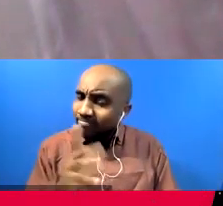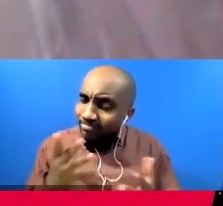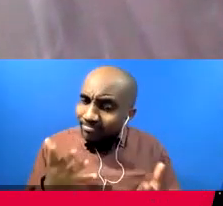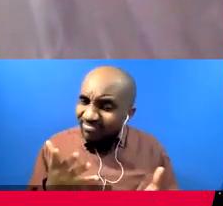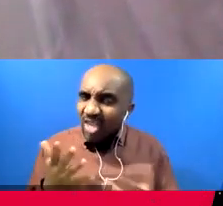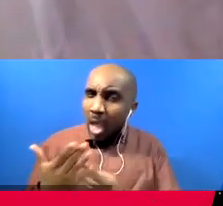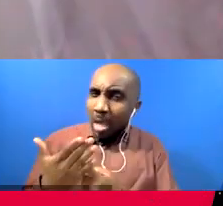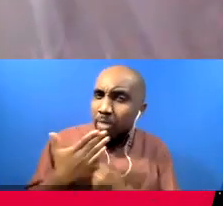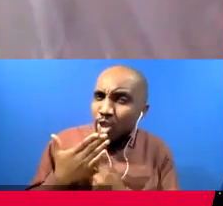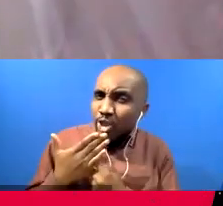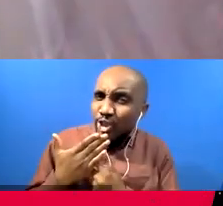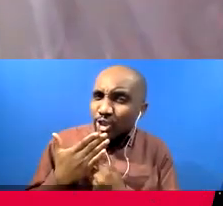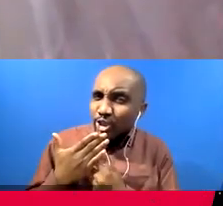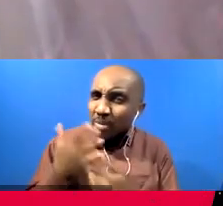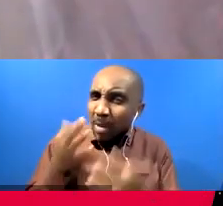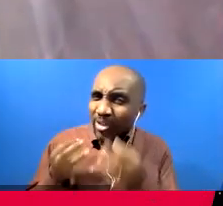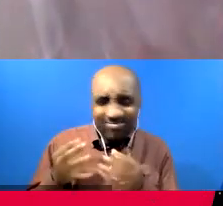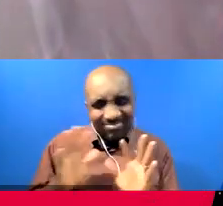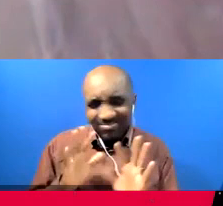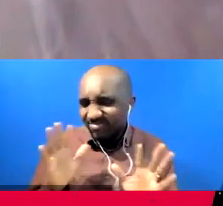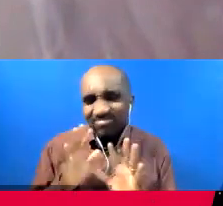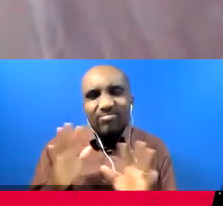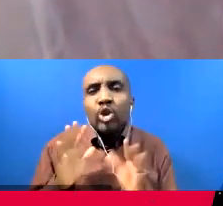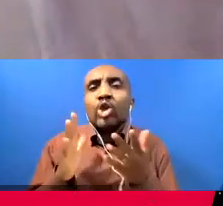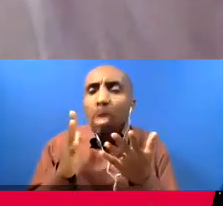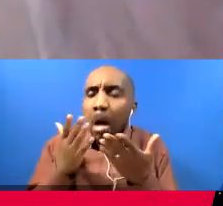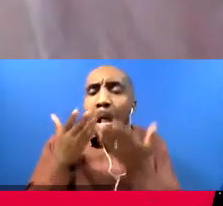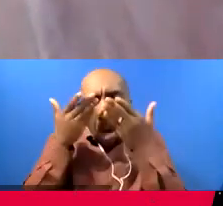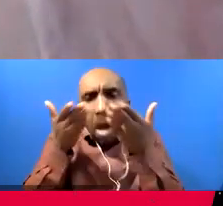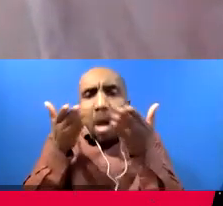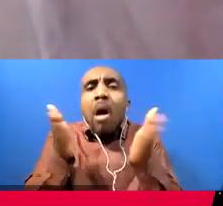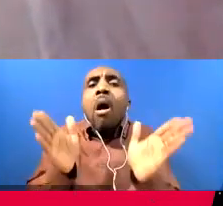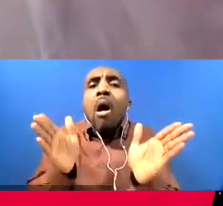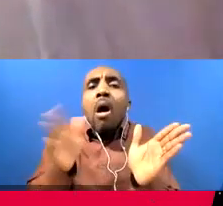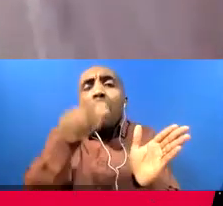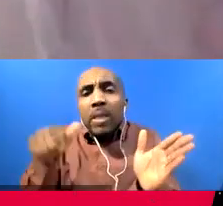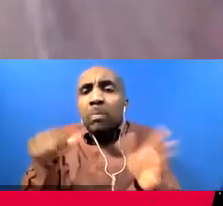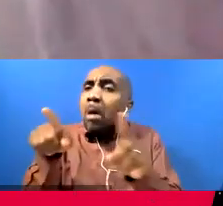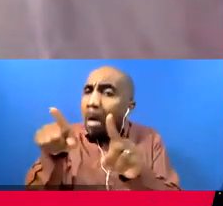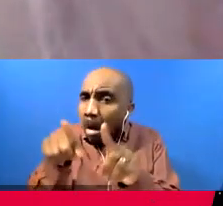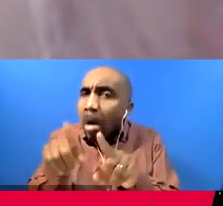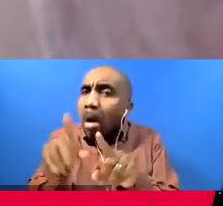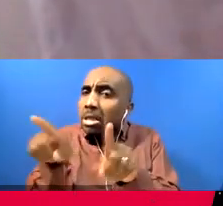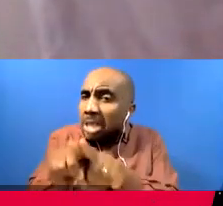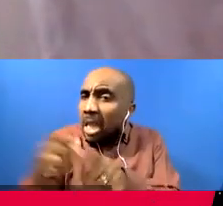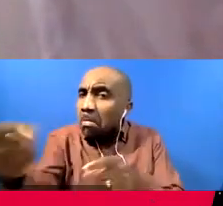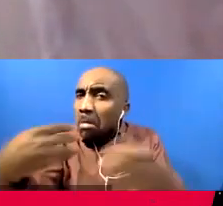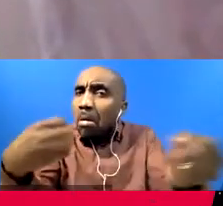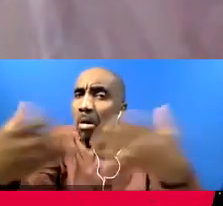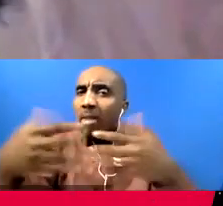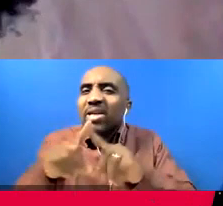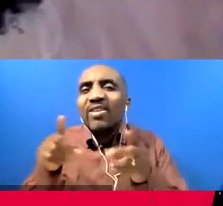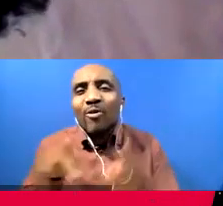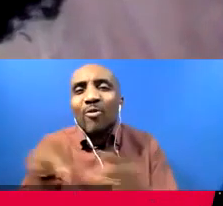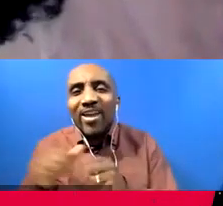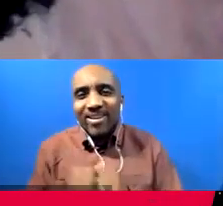But it didn't really do anything in terms of like pushing that politics further. It just exposed me to more people who are saying the